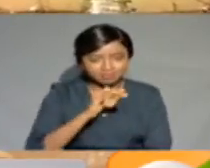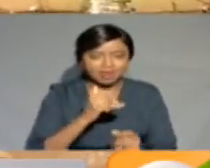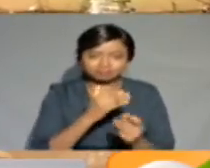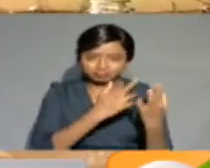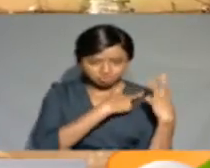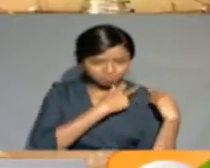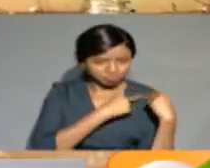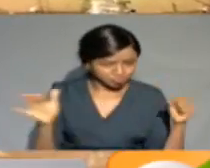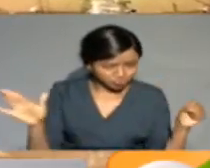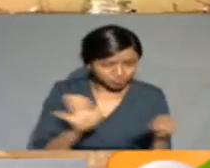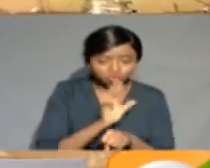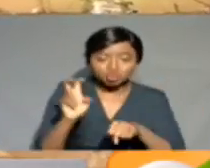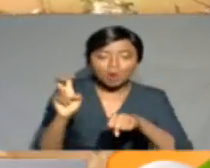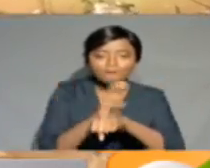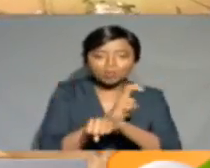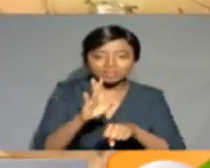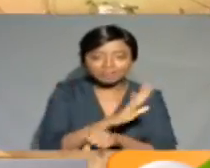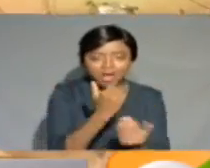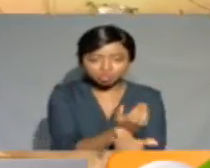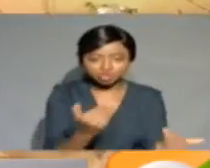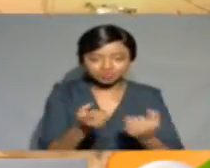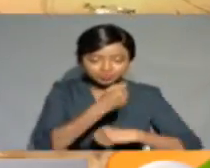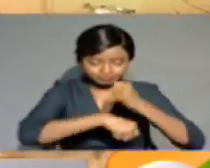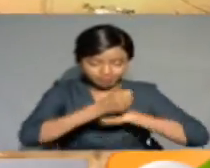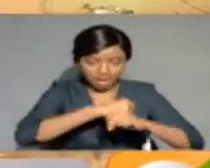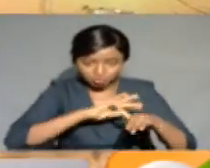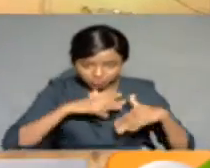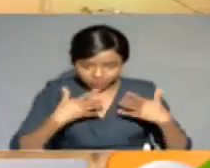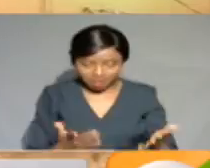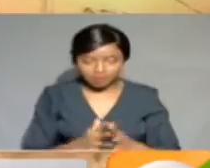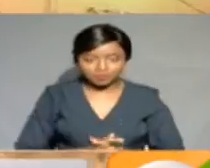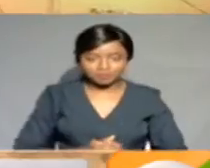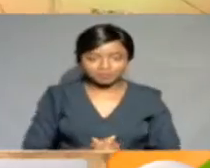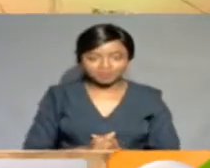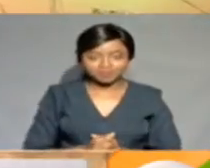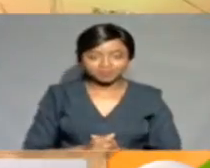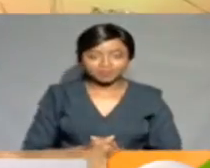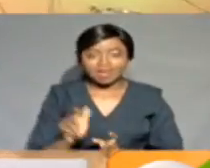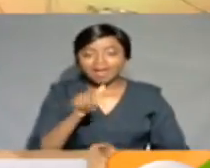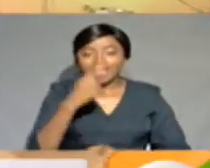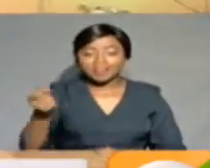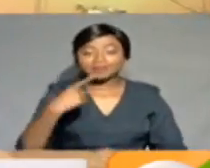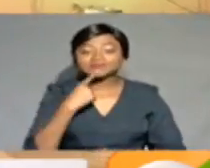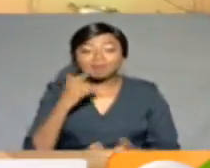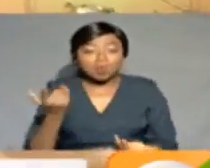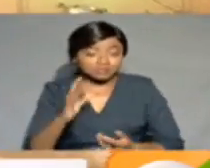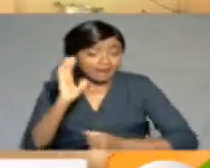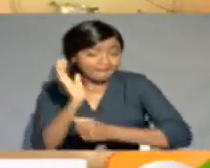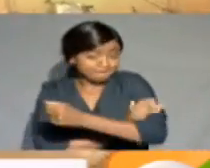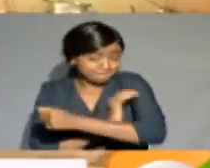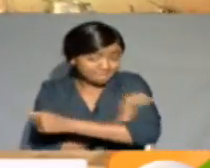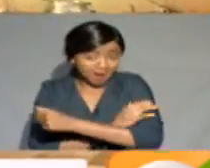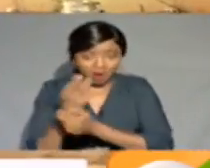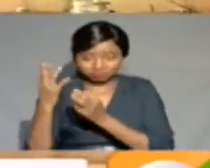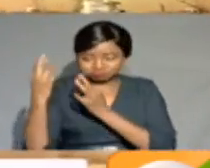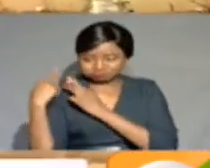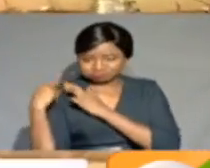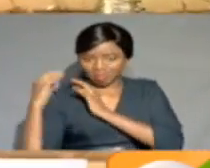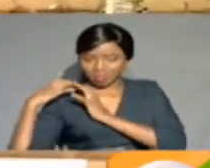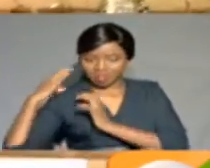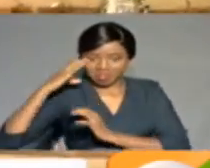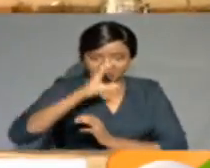full responsibility to monitor their children's behavior. We have Job who says, as long as power is bestowed on